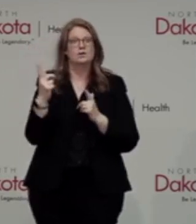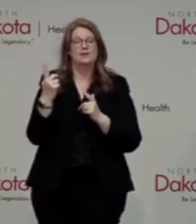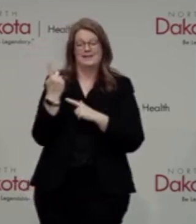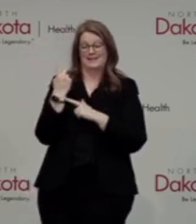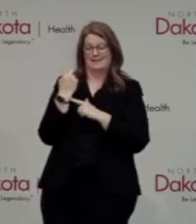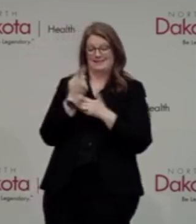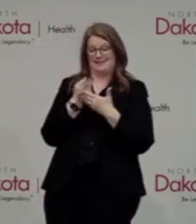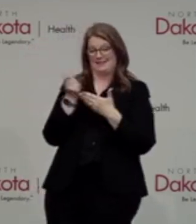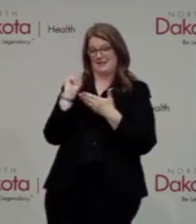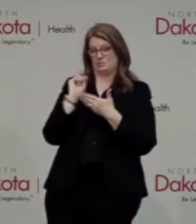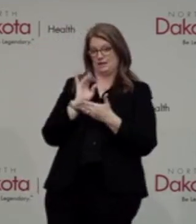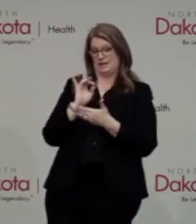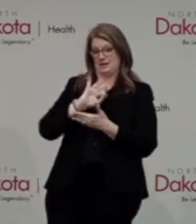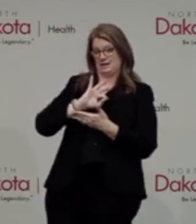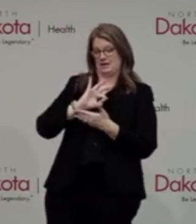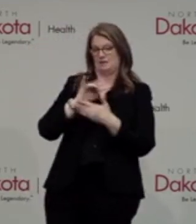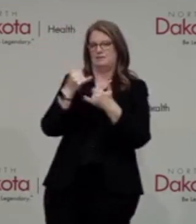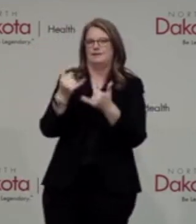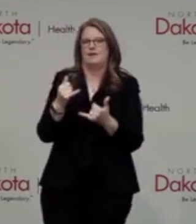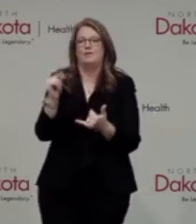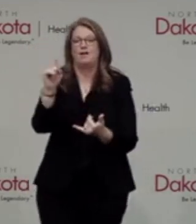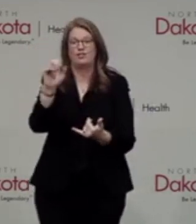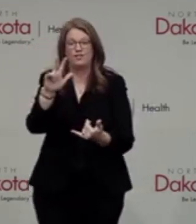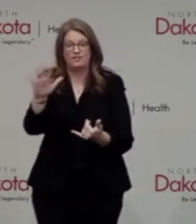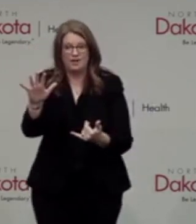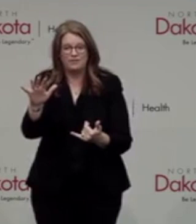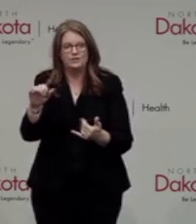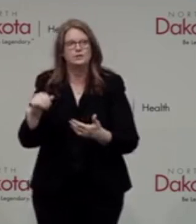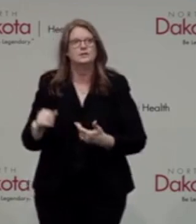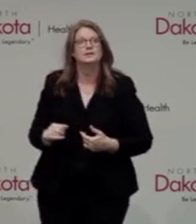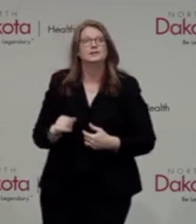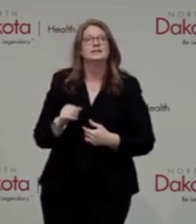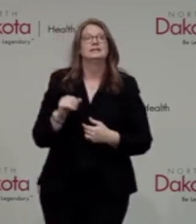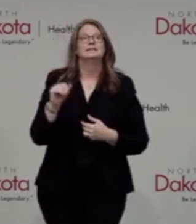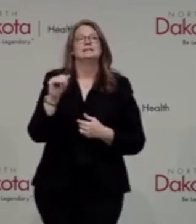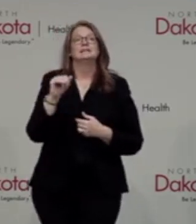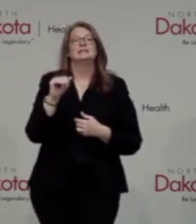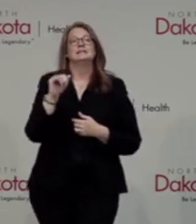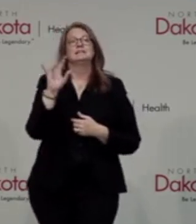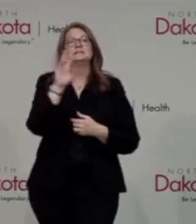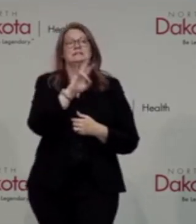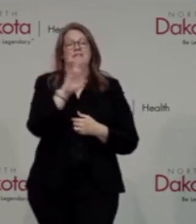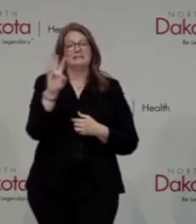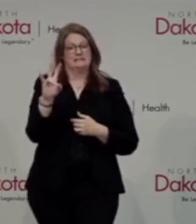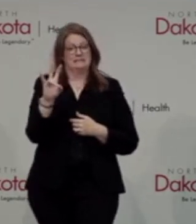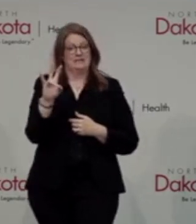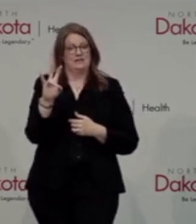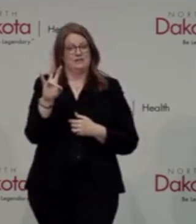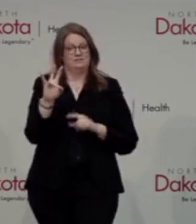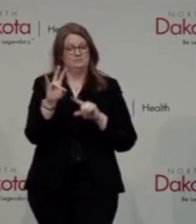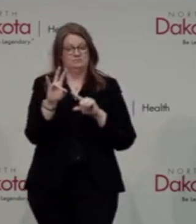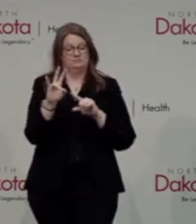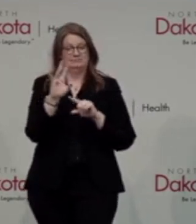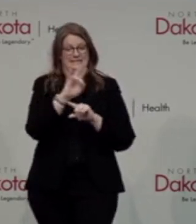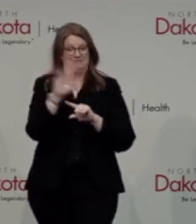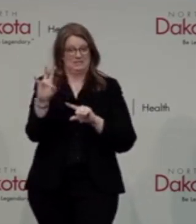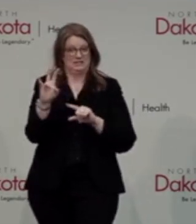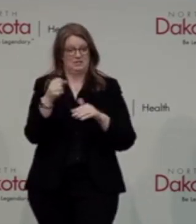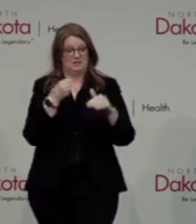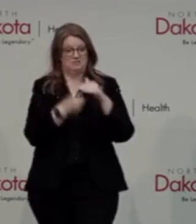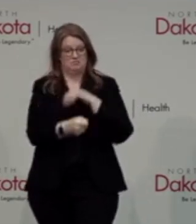North Dakotans versus today 135, 77 of those people in the hospital were not fully